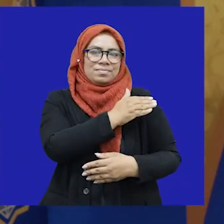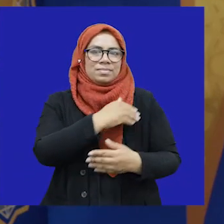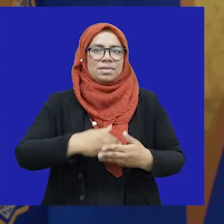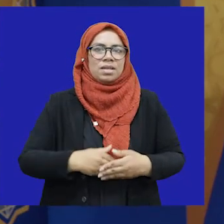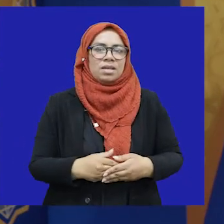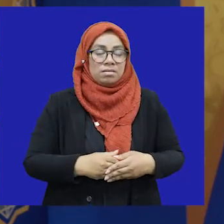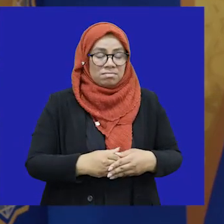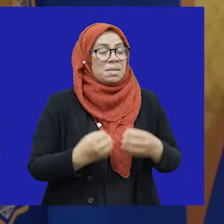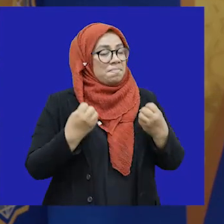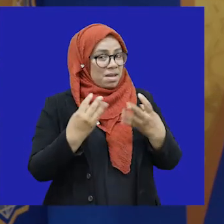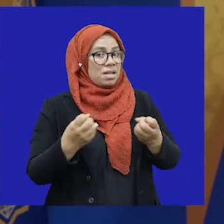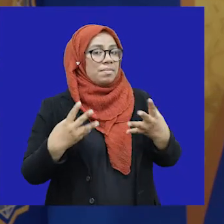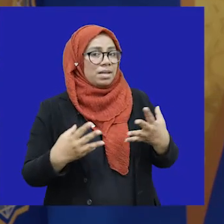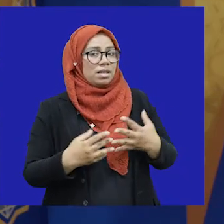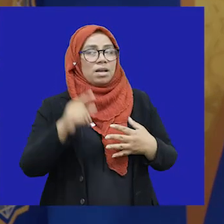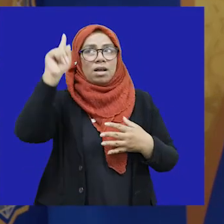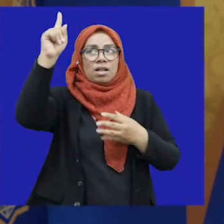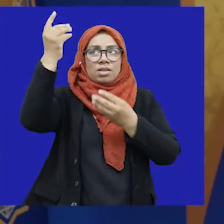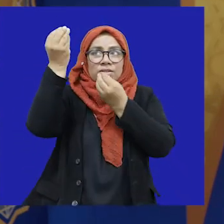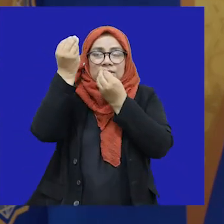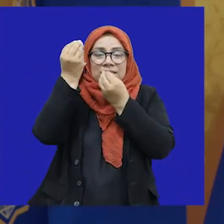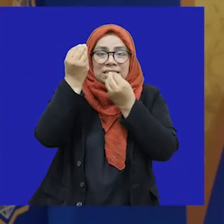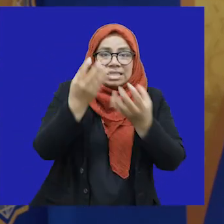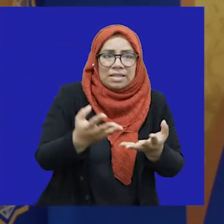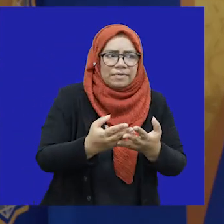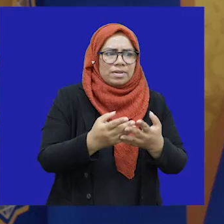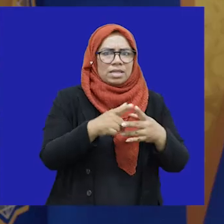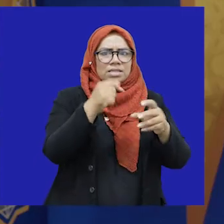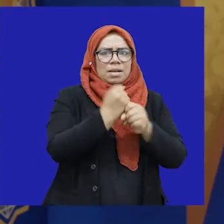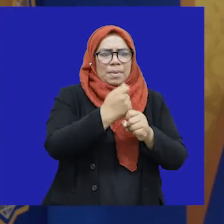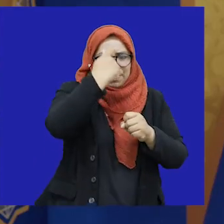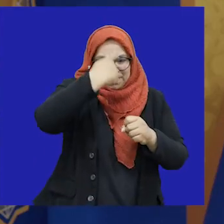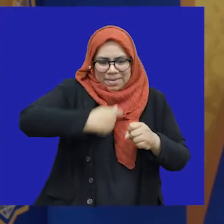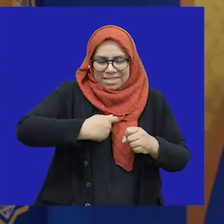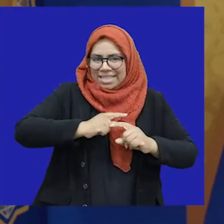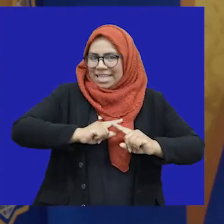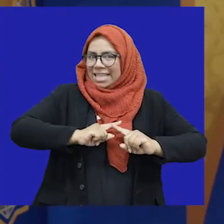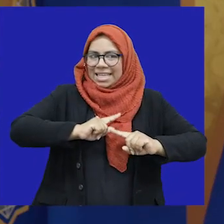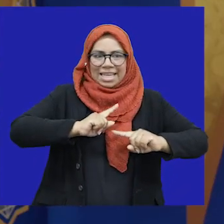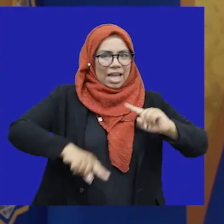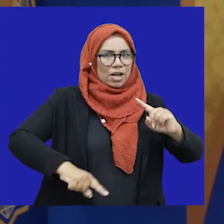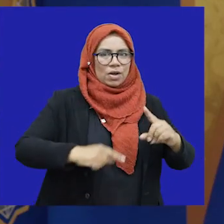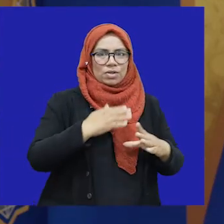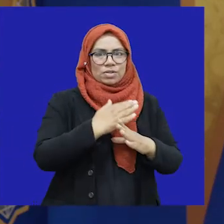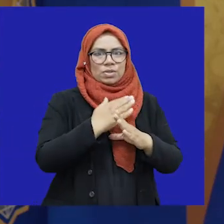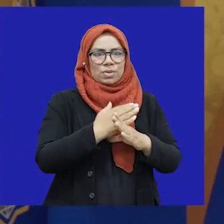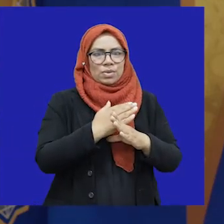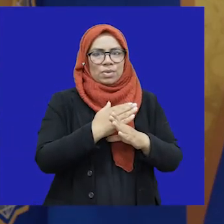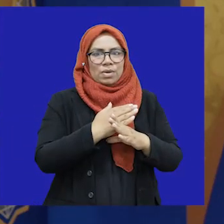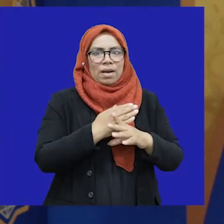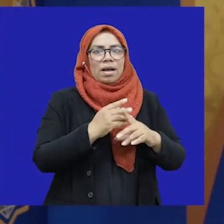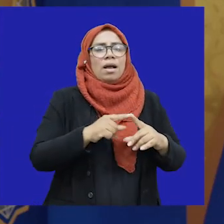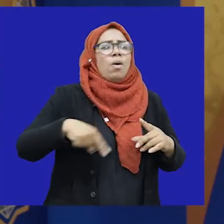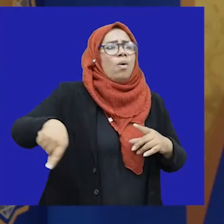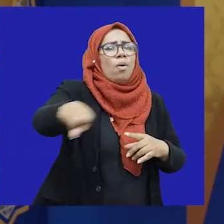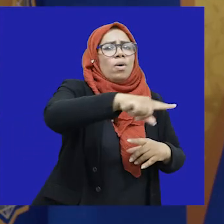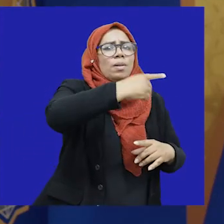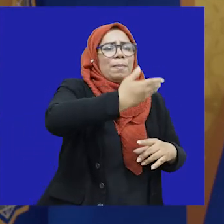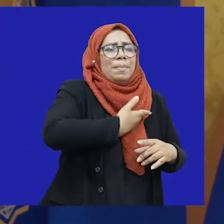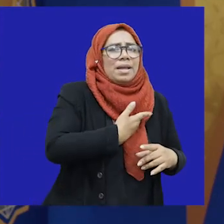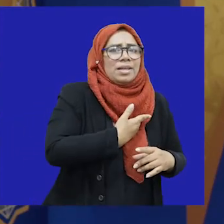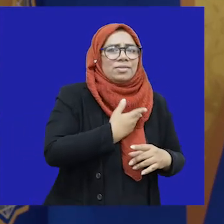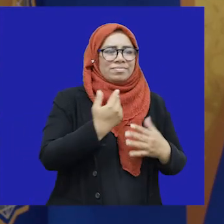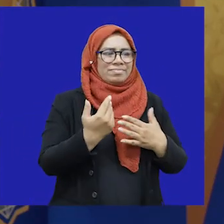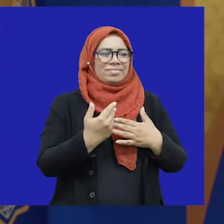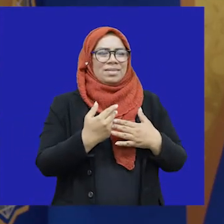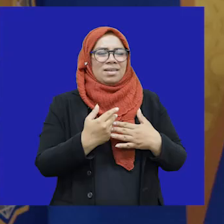people who zakat funds are distributed to are the wayfarer or the stranded traveler.